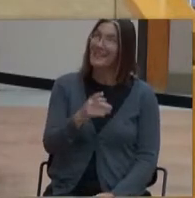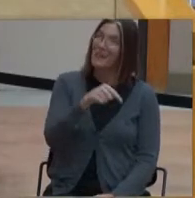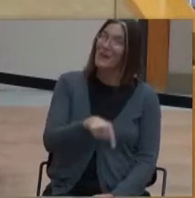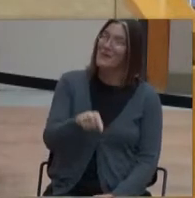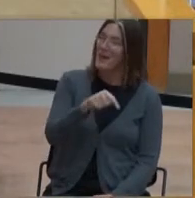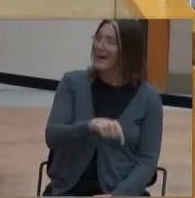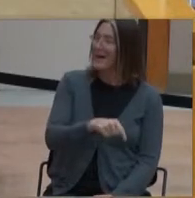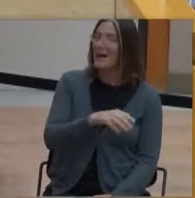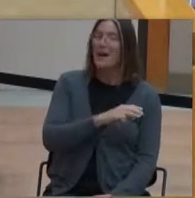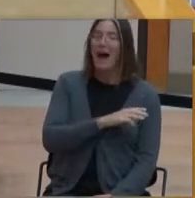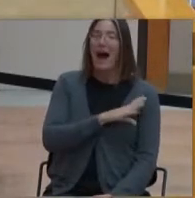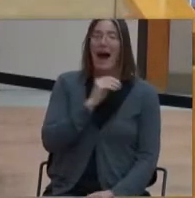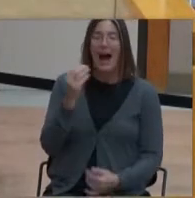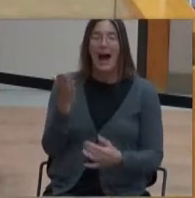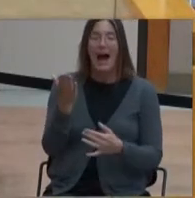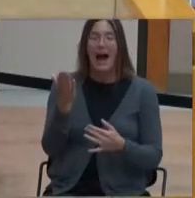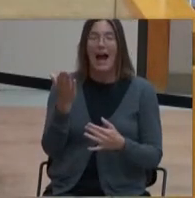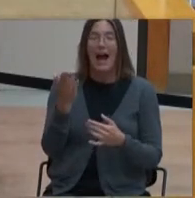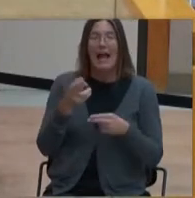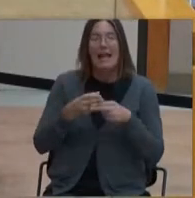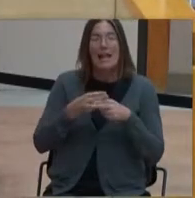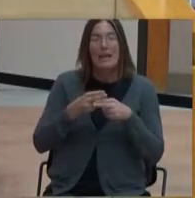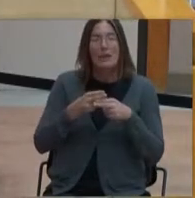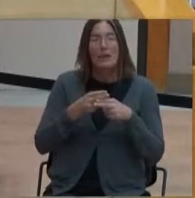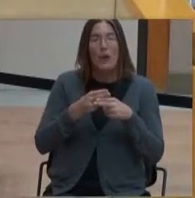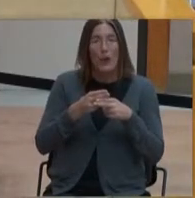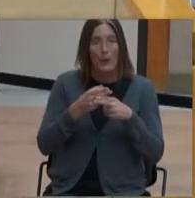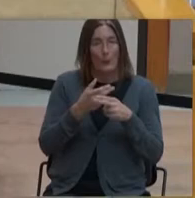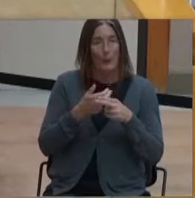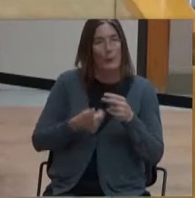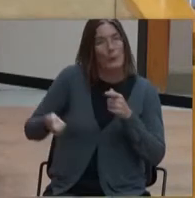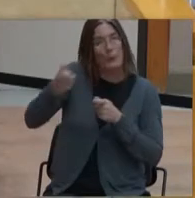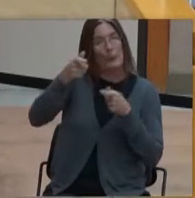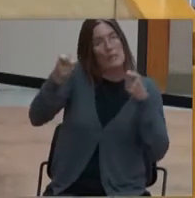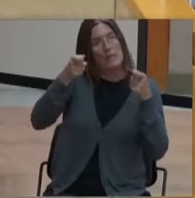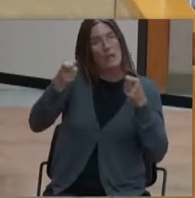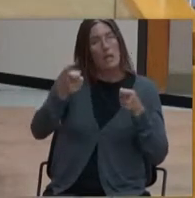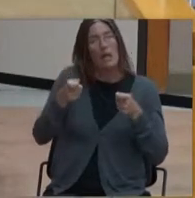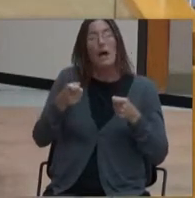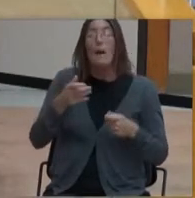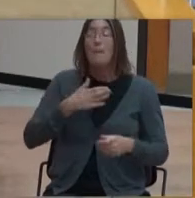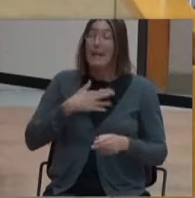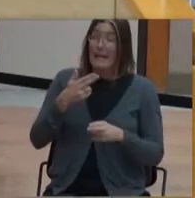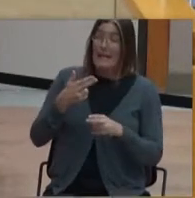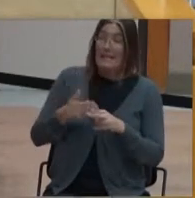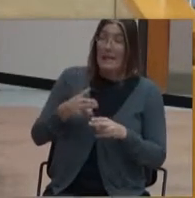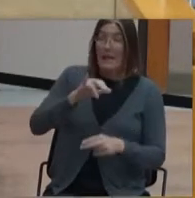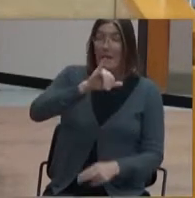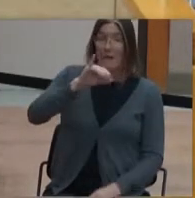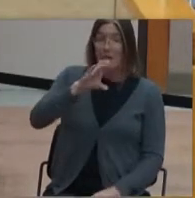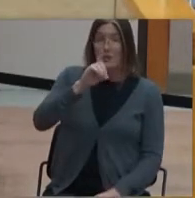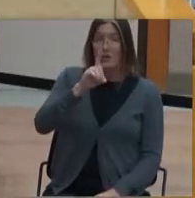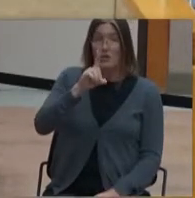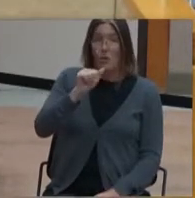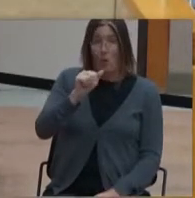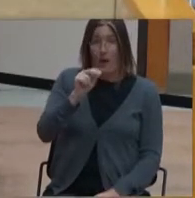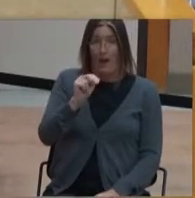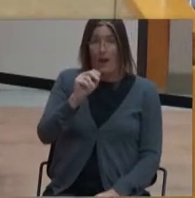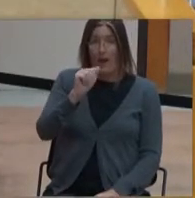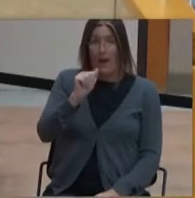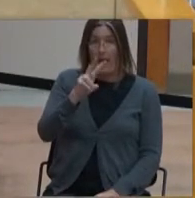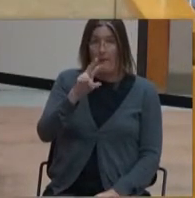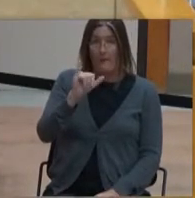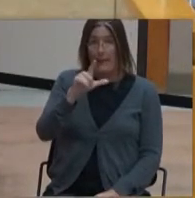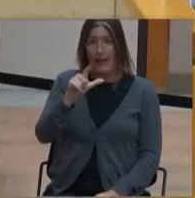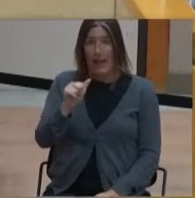and interim superintendents, Dr. Rasmussen and Dr. Tower. My name is Jordan Avila, and I will briefly discuss Middle College High School's upcoming